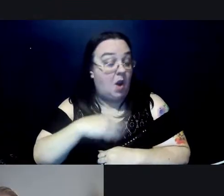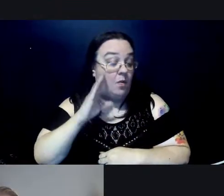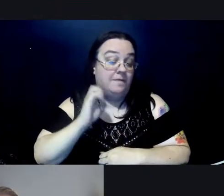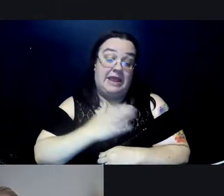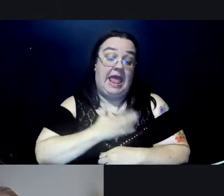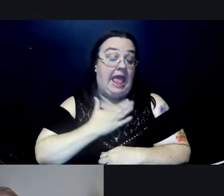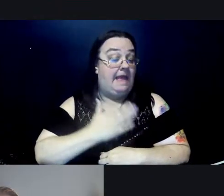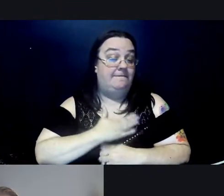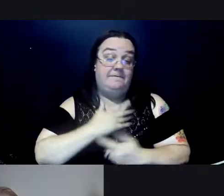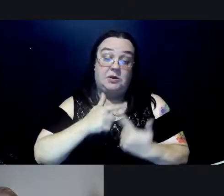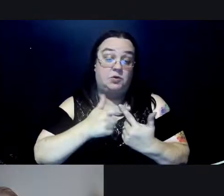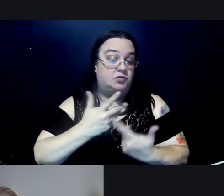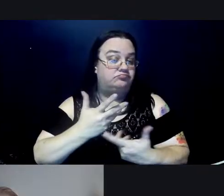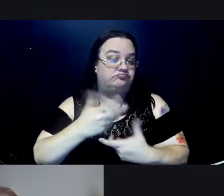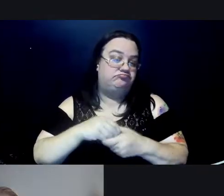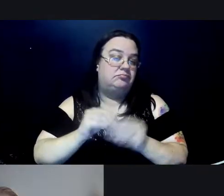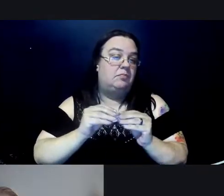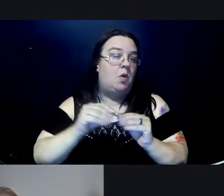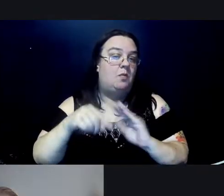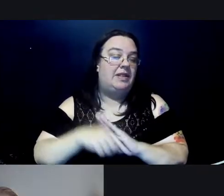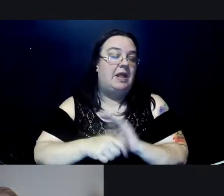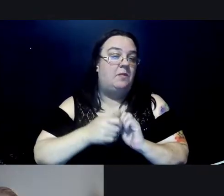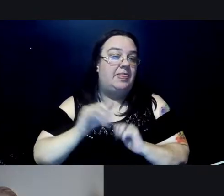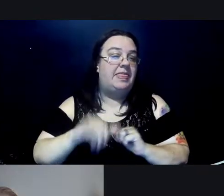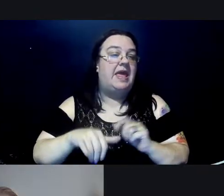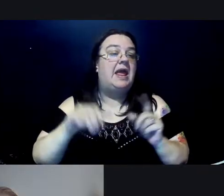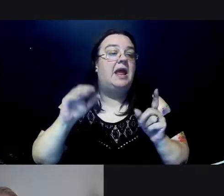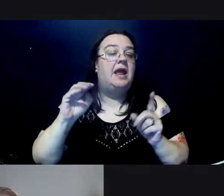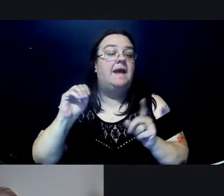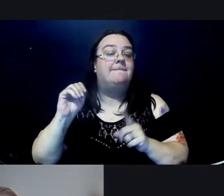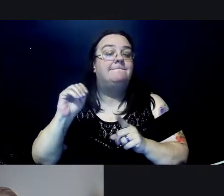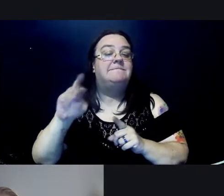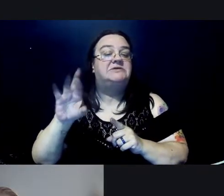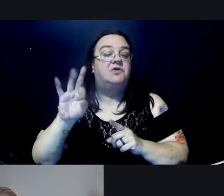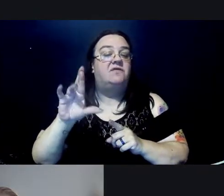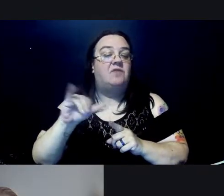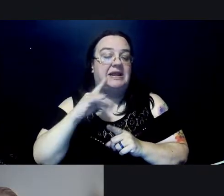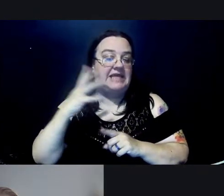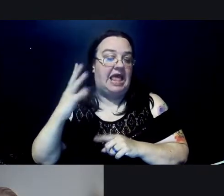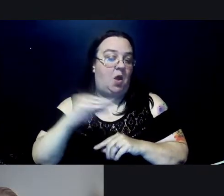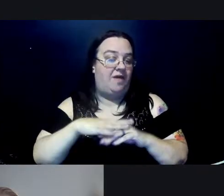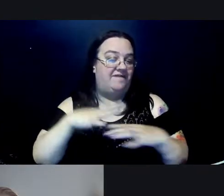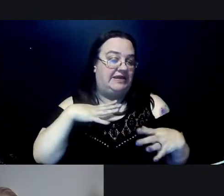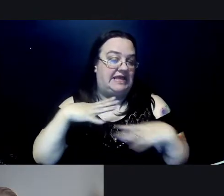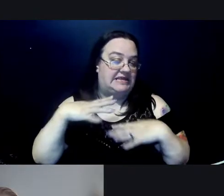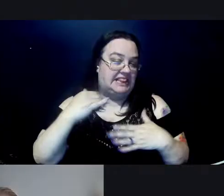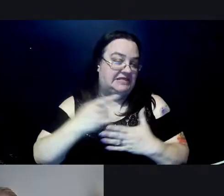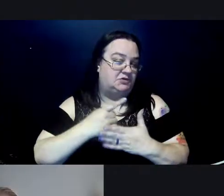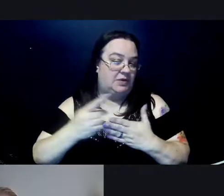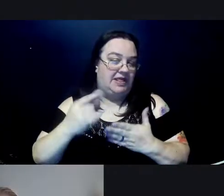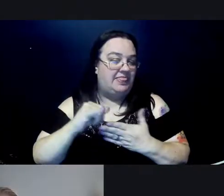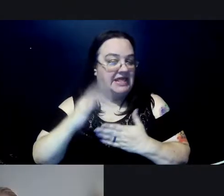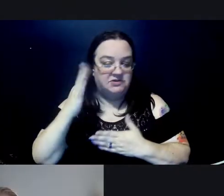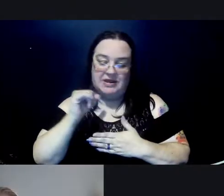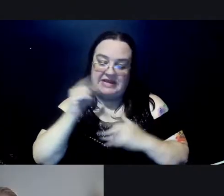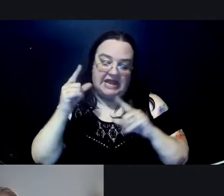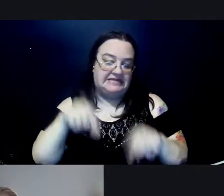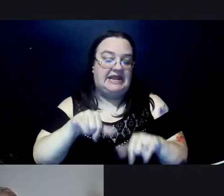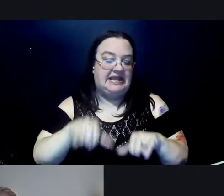engage. Okay, All right, Mr. Fry is actually on vacation this week, and that's why he was not attending this meeting.